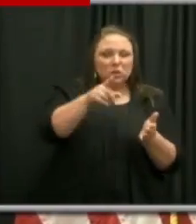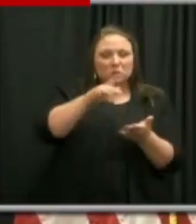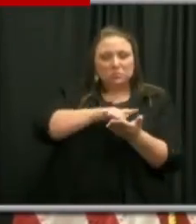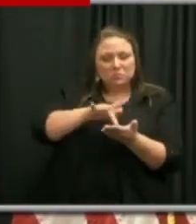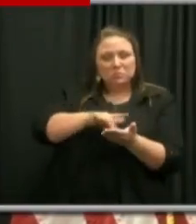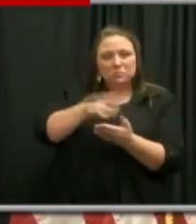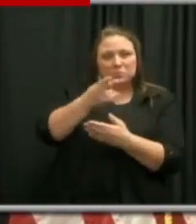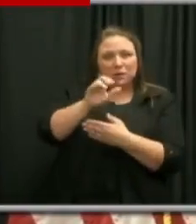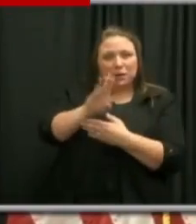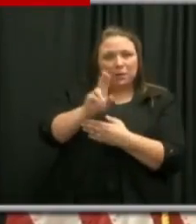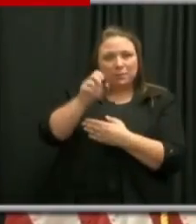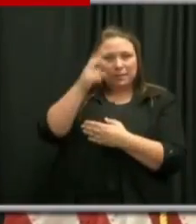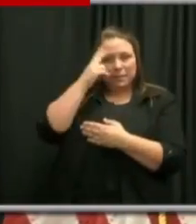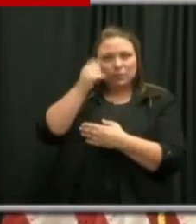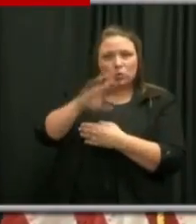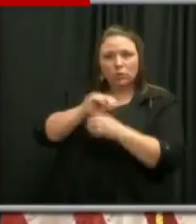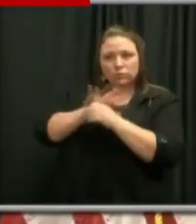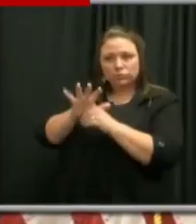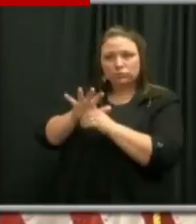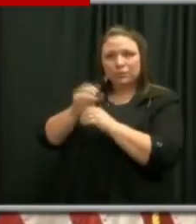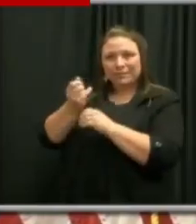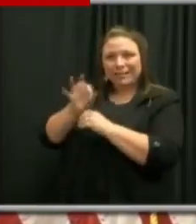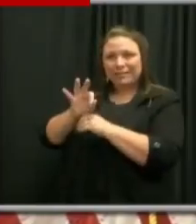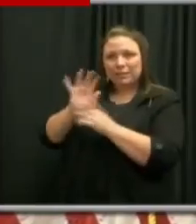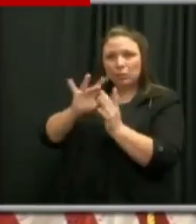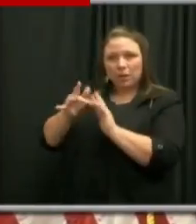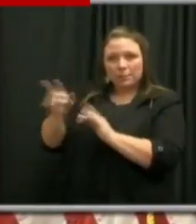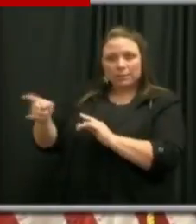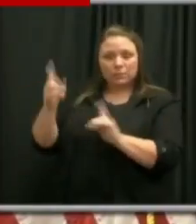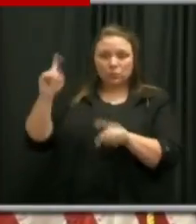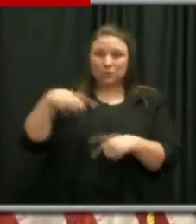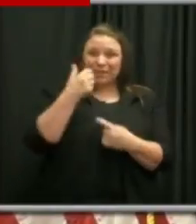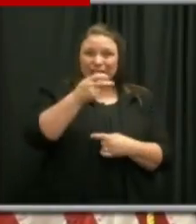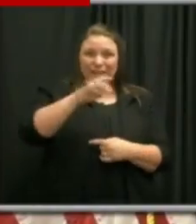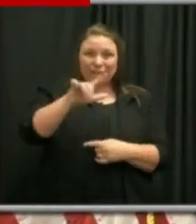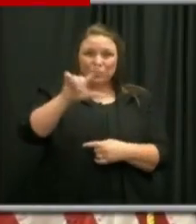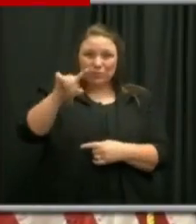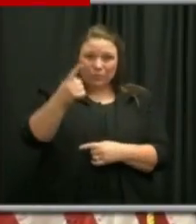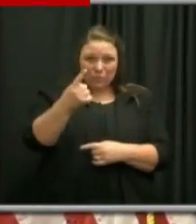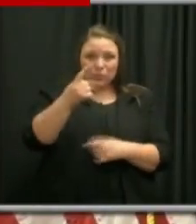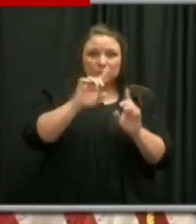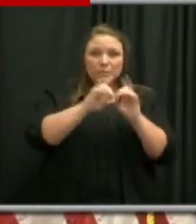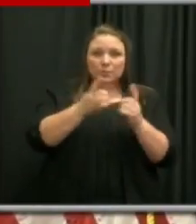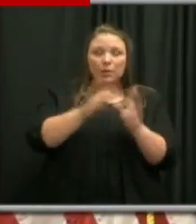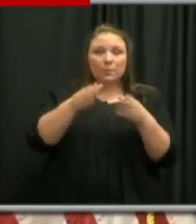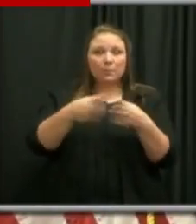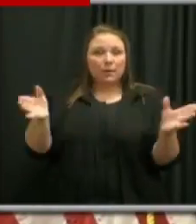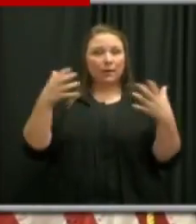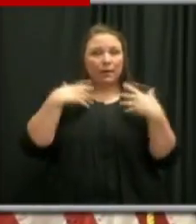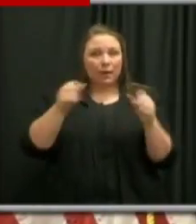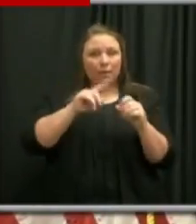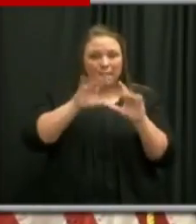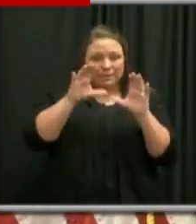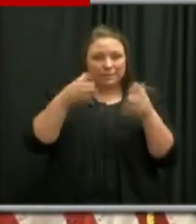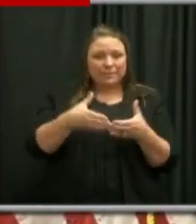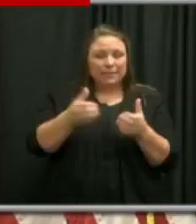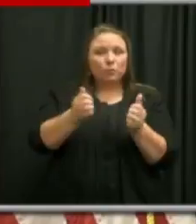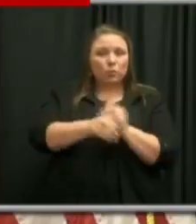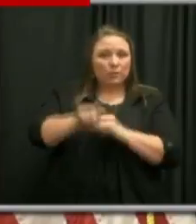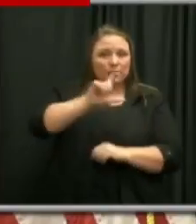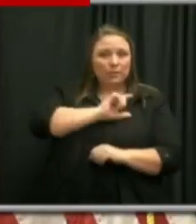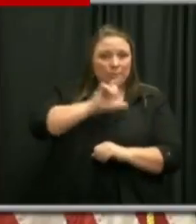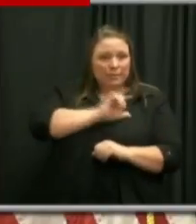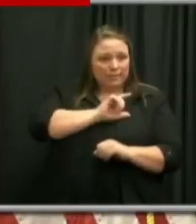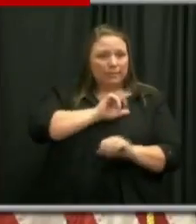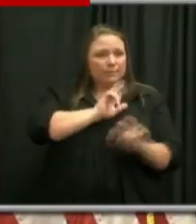Nashville or the COVID-19 website. So far, since April 1st, the Department of Public Health and these teams with the police